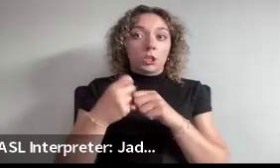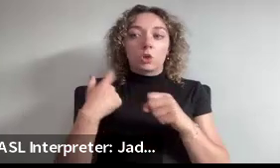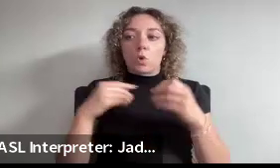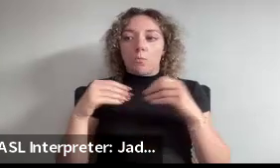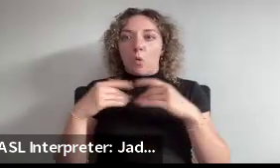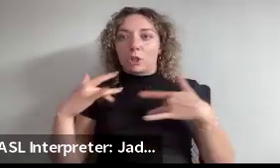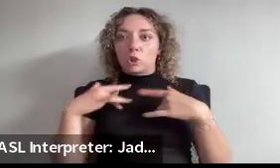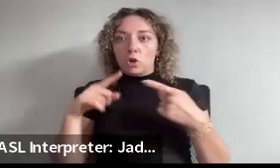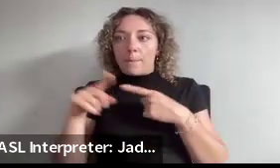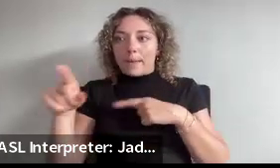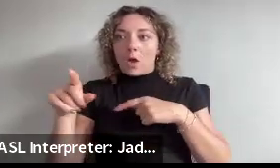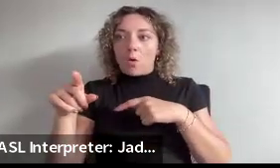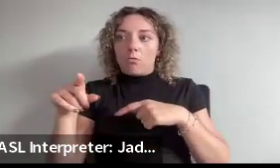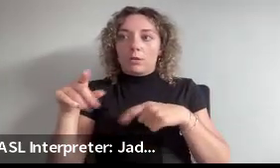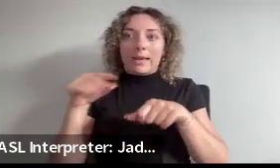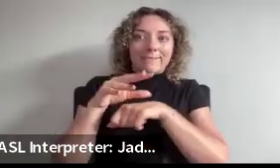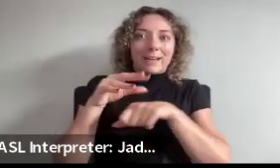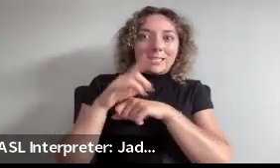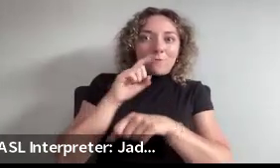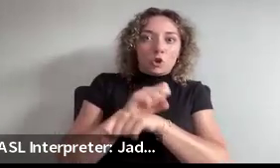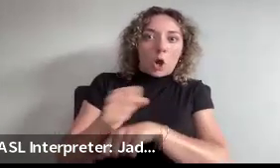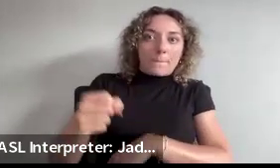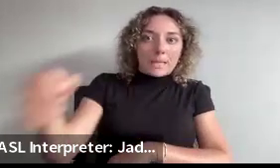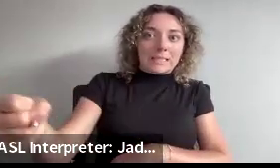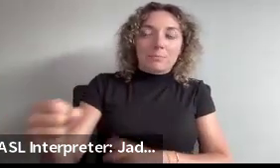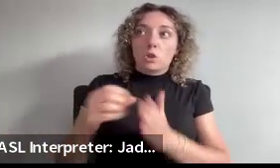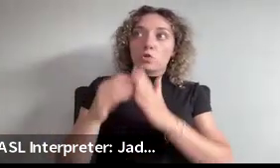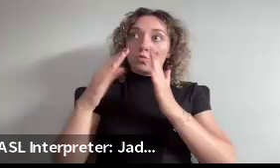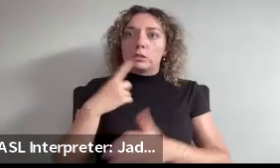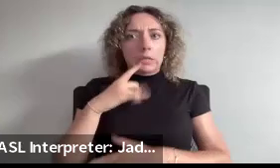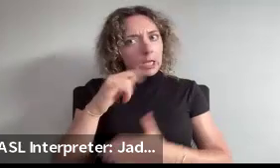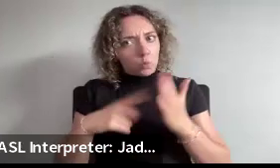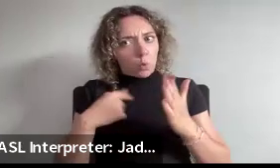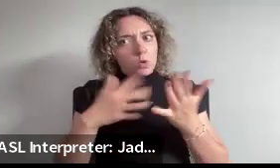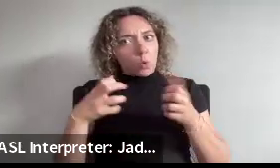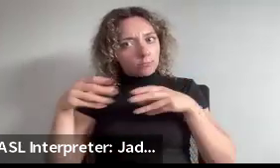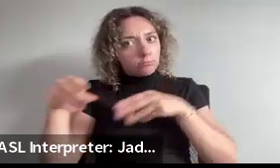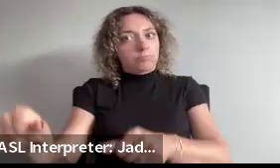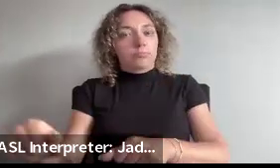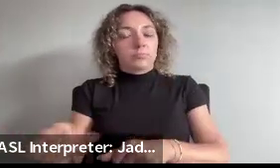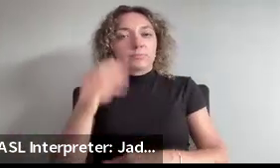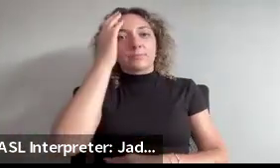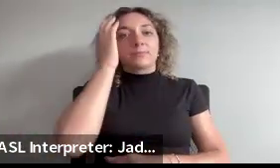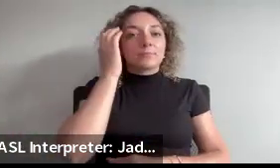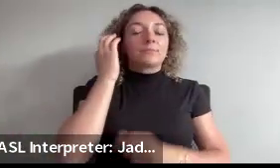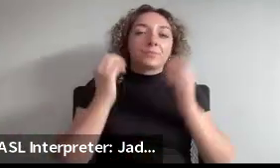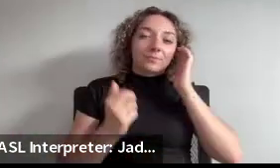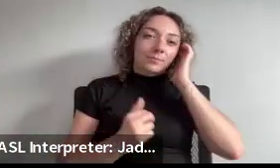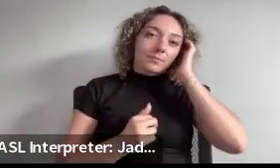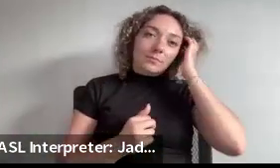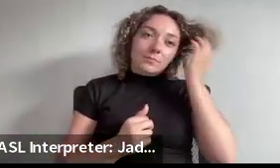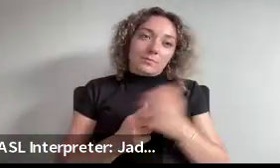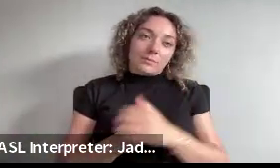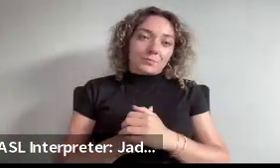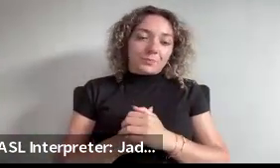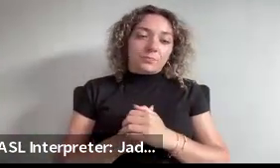about advising for job placements and students can say this is what we want. And so you can be involved or other students, and they'll